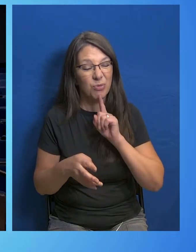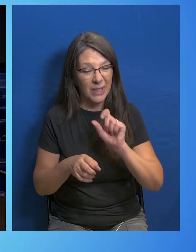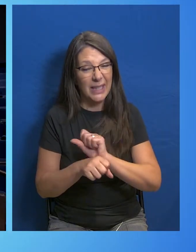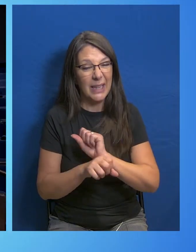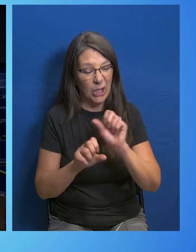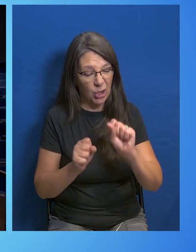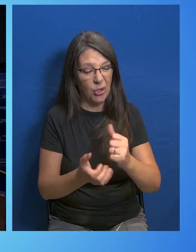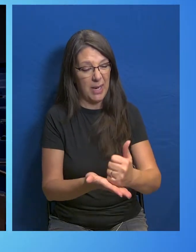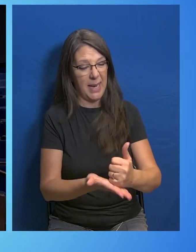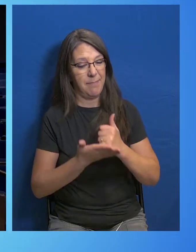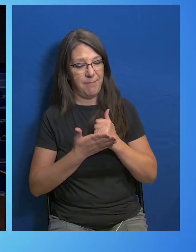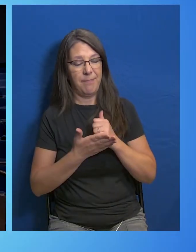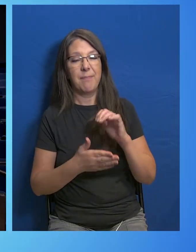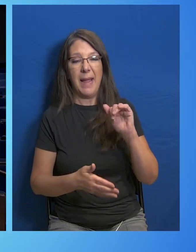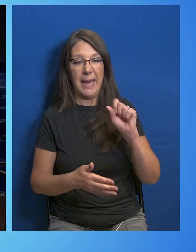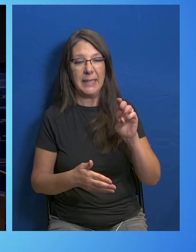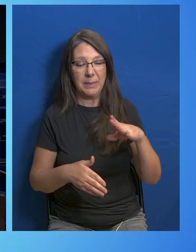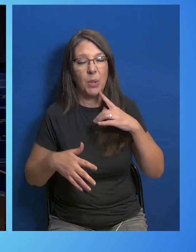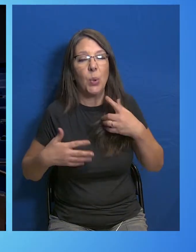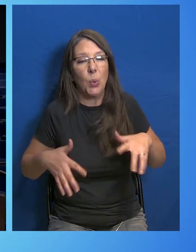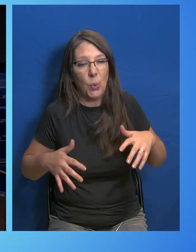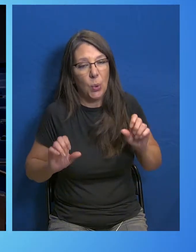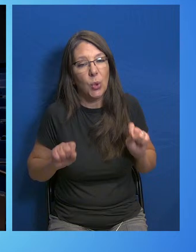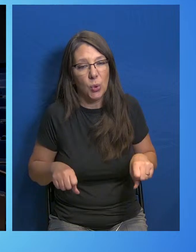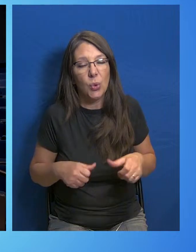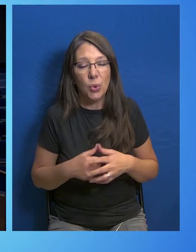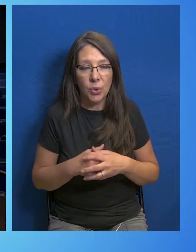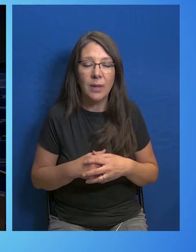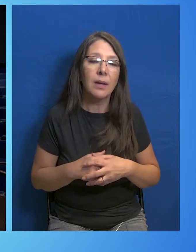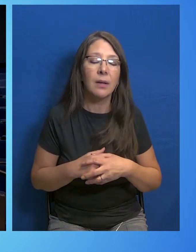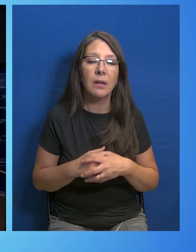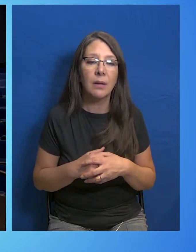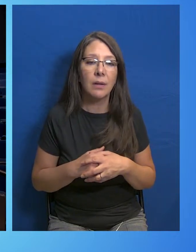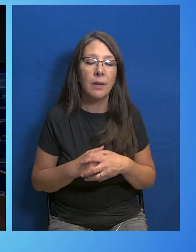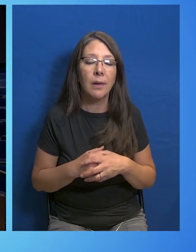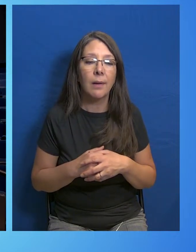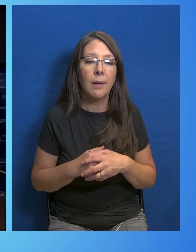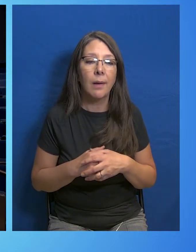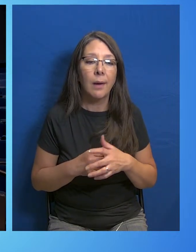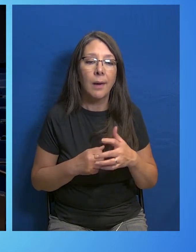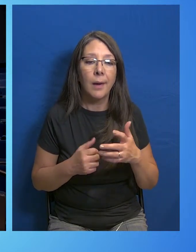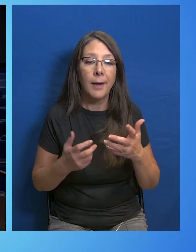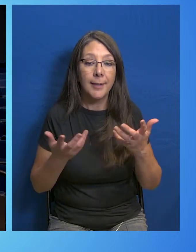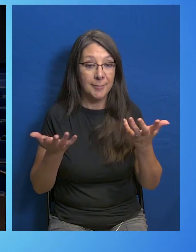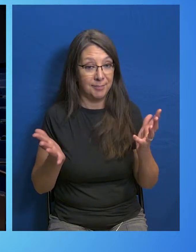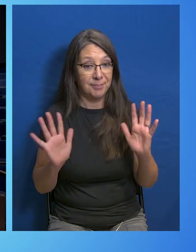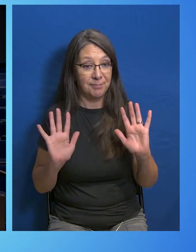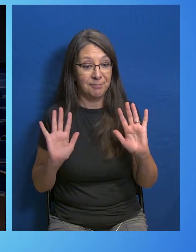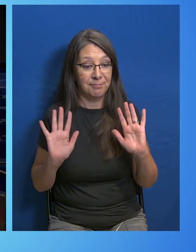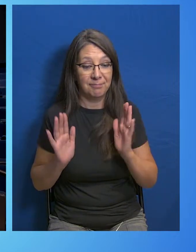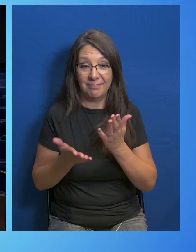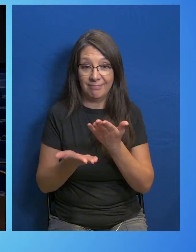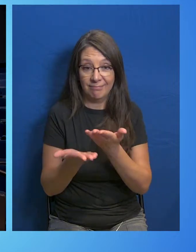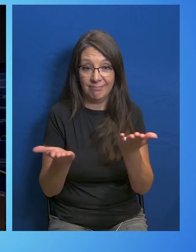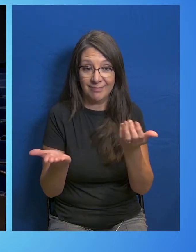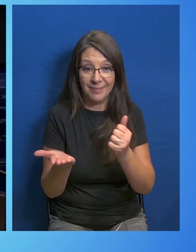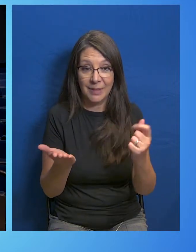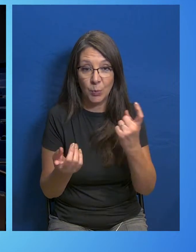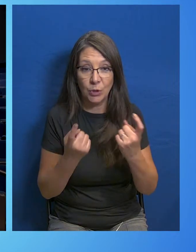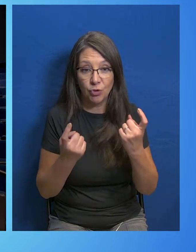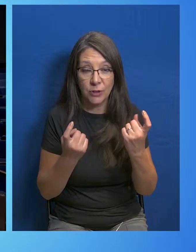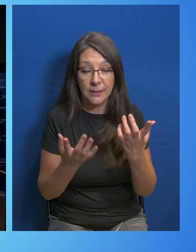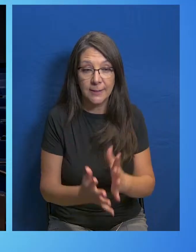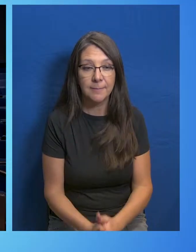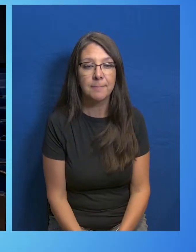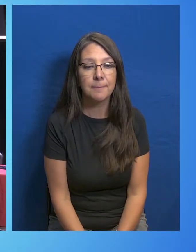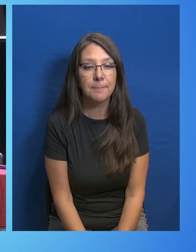for ASDB. And with that, do you have any questions for me?